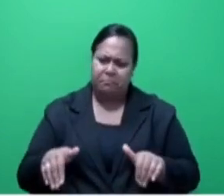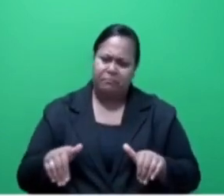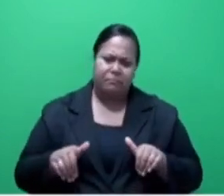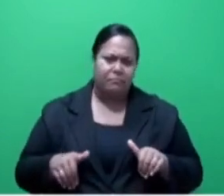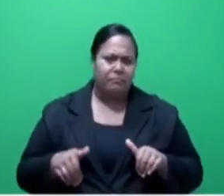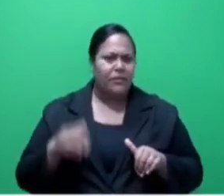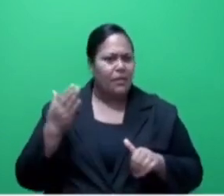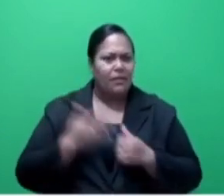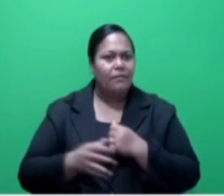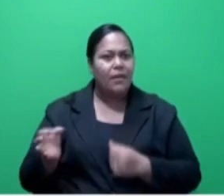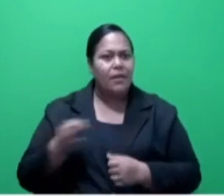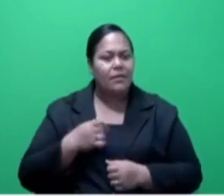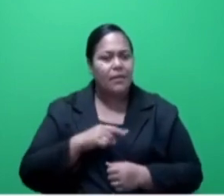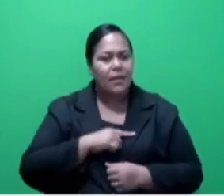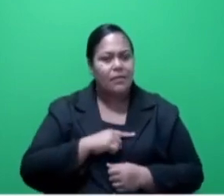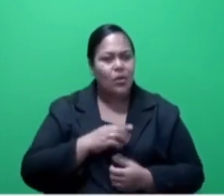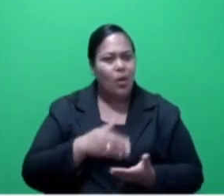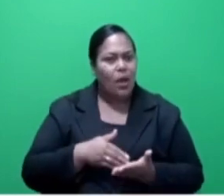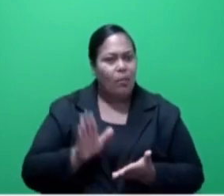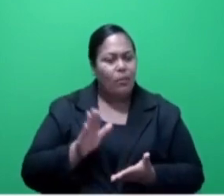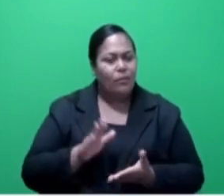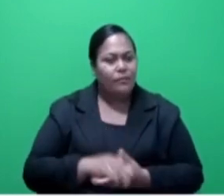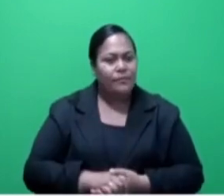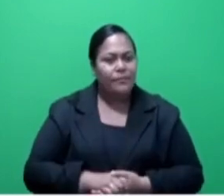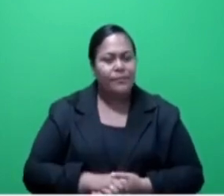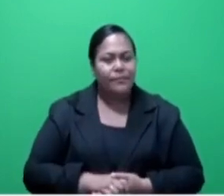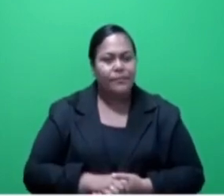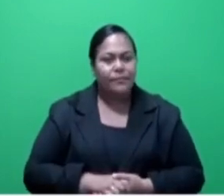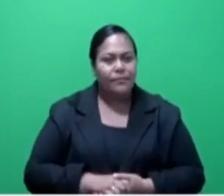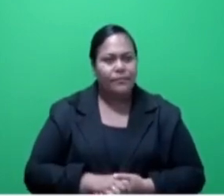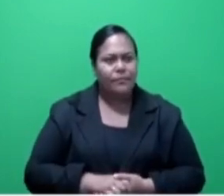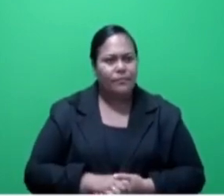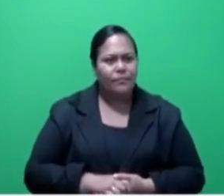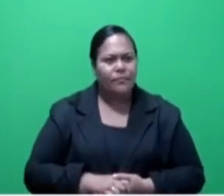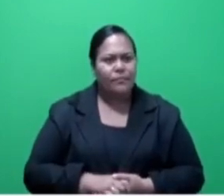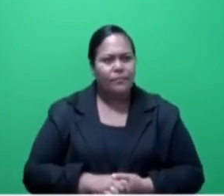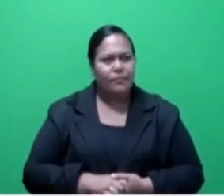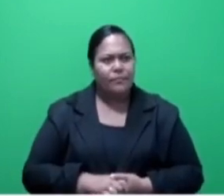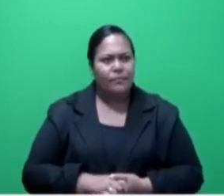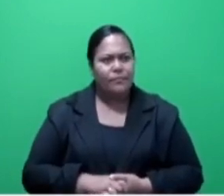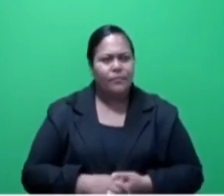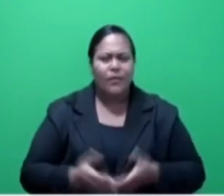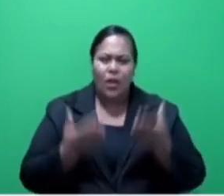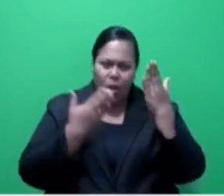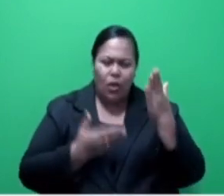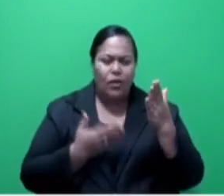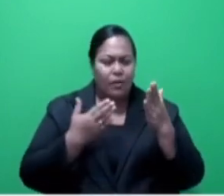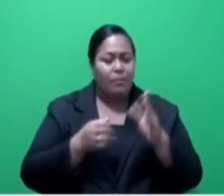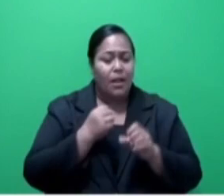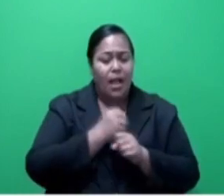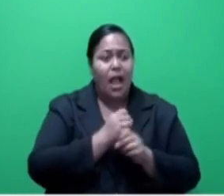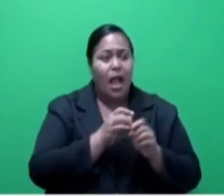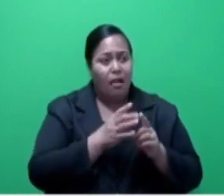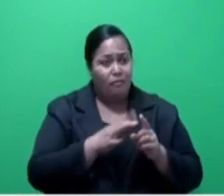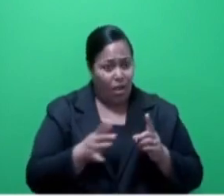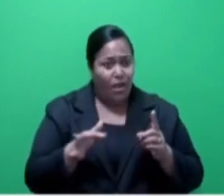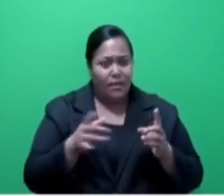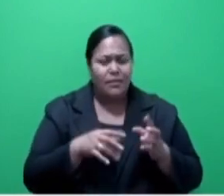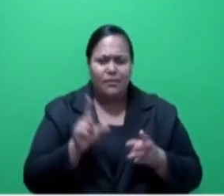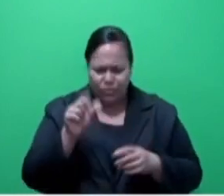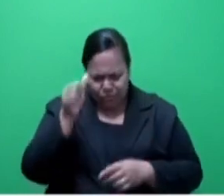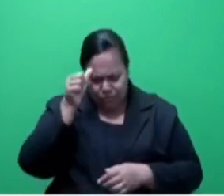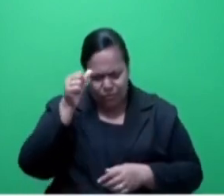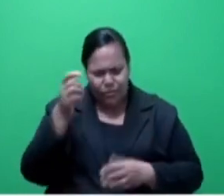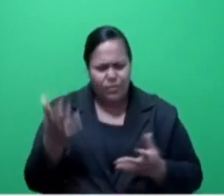Mr. Speaker, sir, Honorable Gavoka should know this because we've had discussions on this. It was only the elites who actually got the loan. Maybe